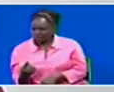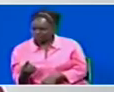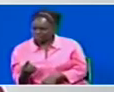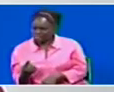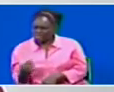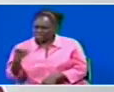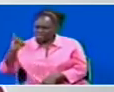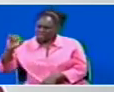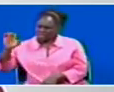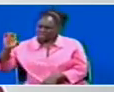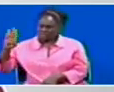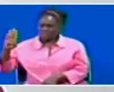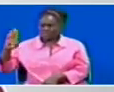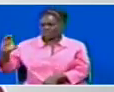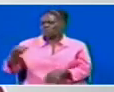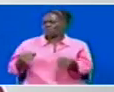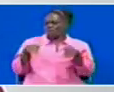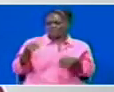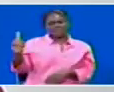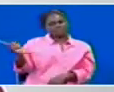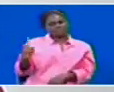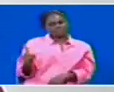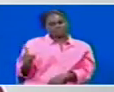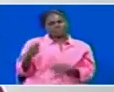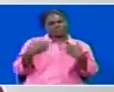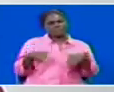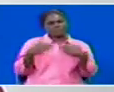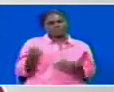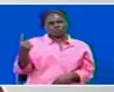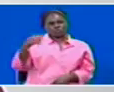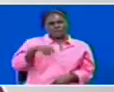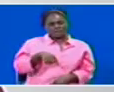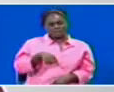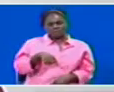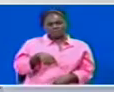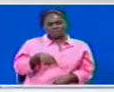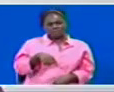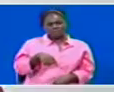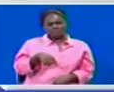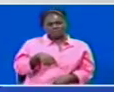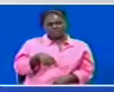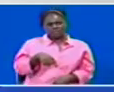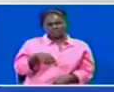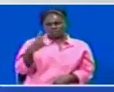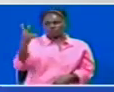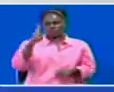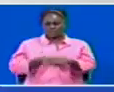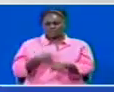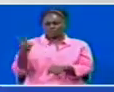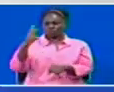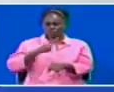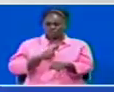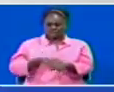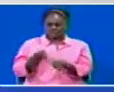is that the IEBC, rather than waiting for people to come out and say that they are a double registration,